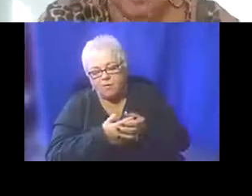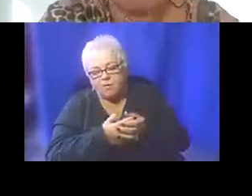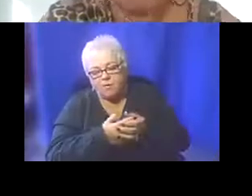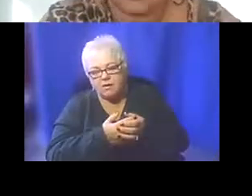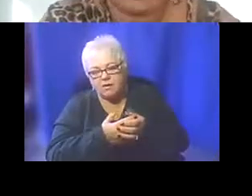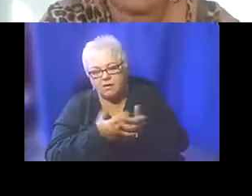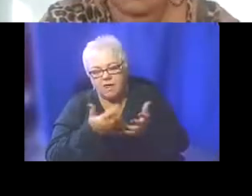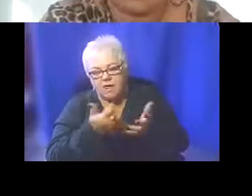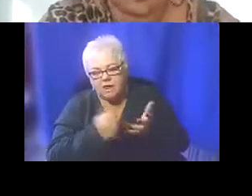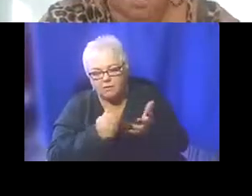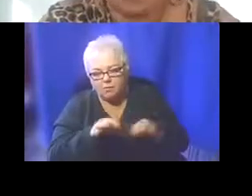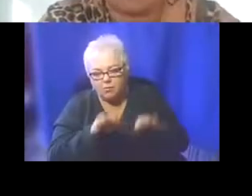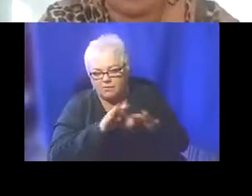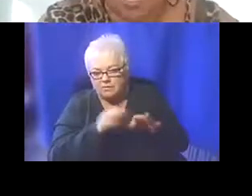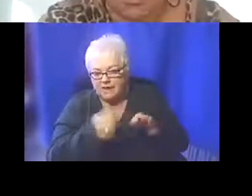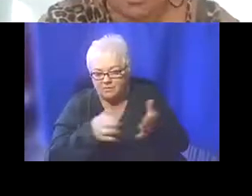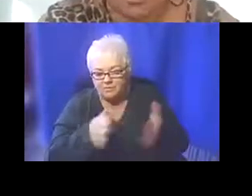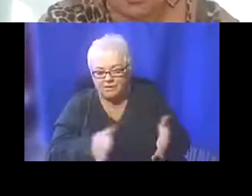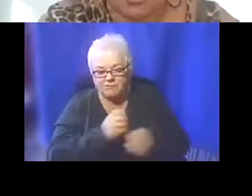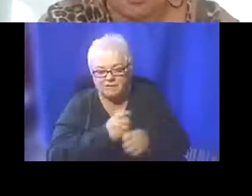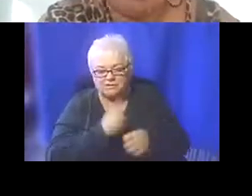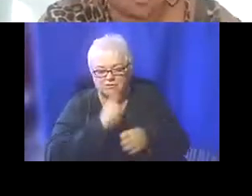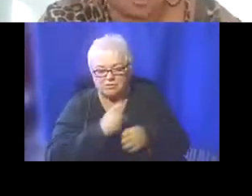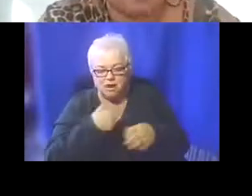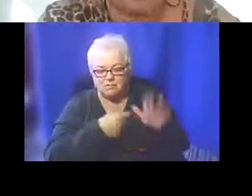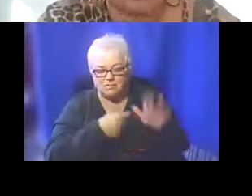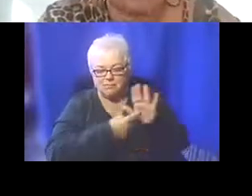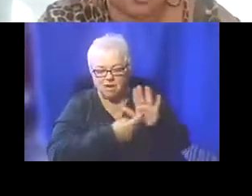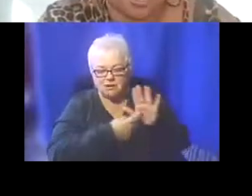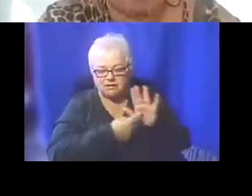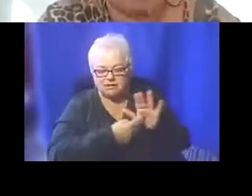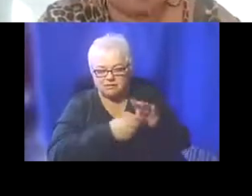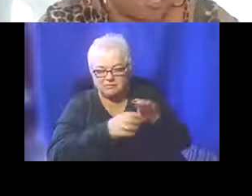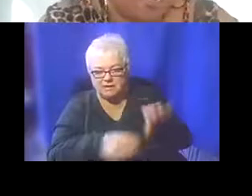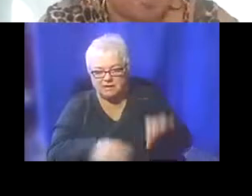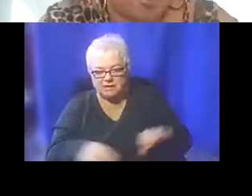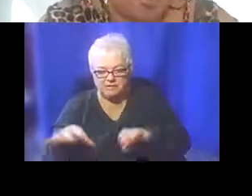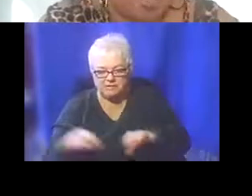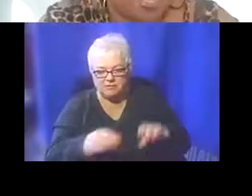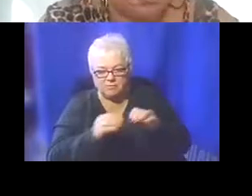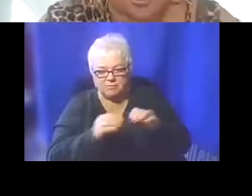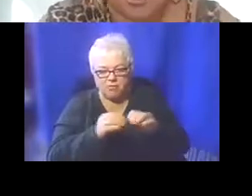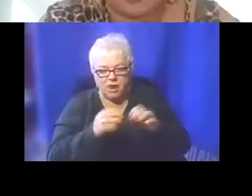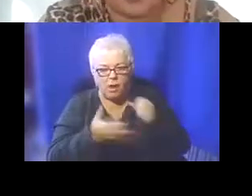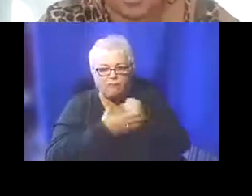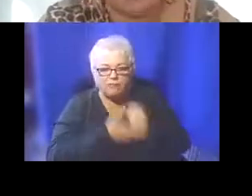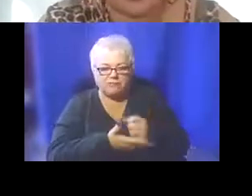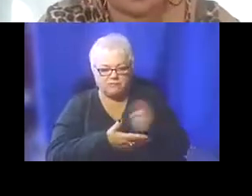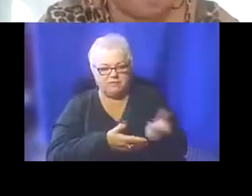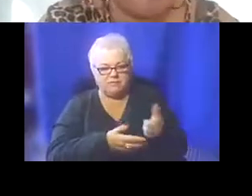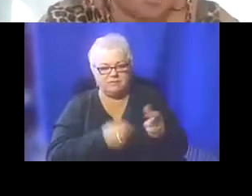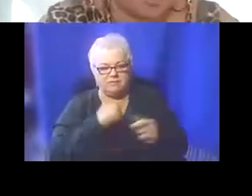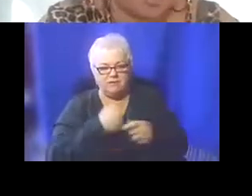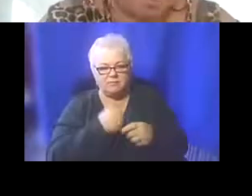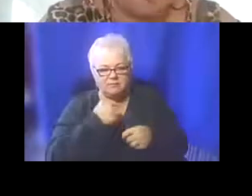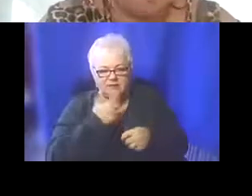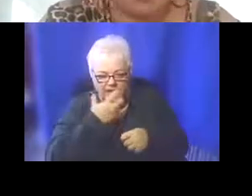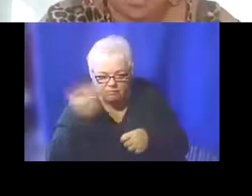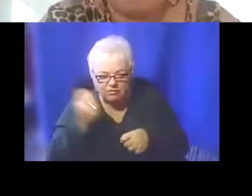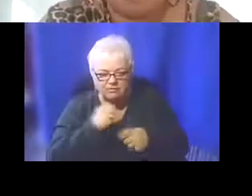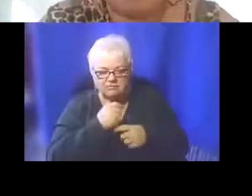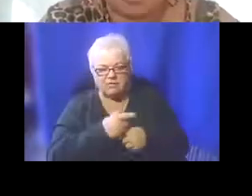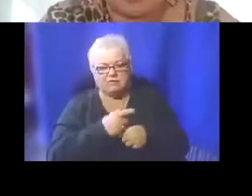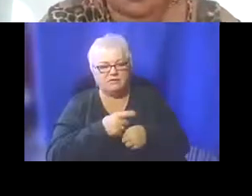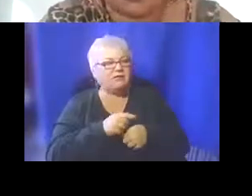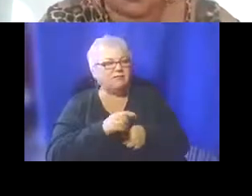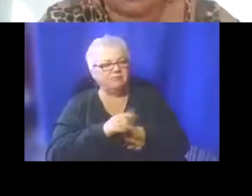way, I really had to make sure I was modeling behaviors that were more helpful and not getting angry and not brushing them off and